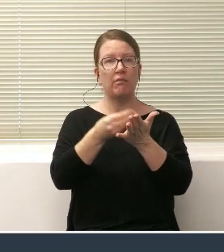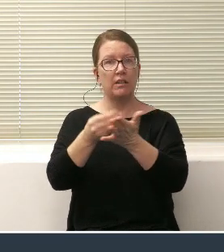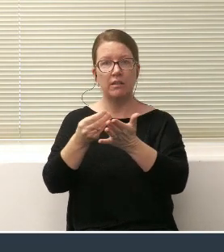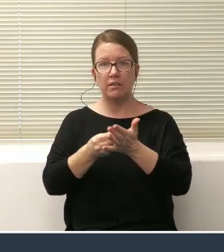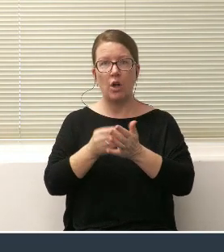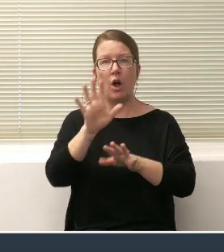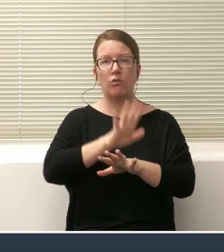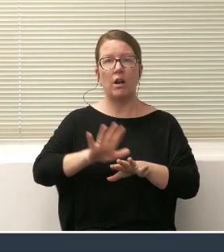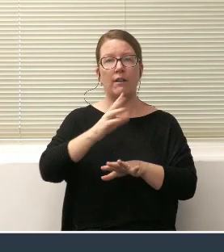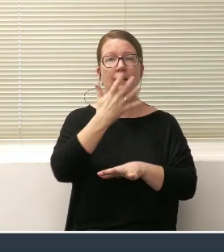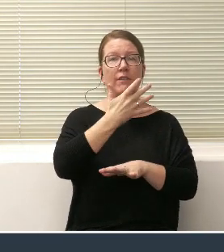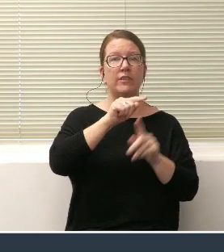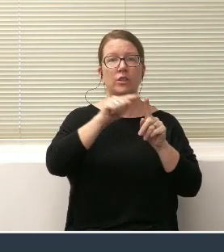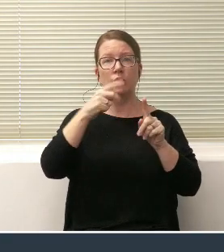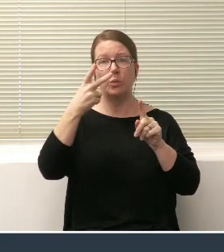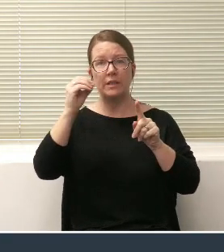about 15 to 20K. Okay.